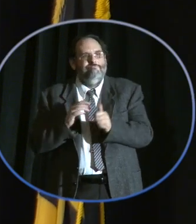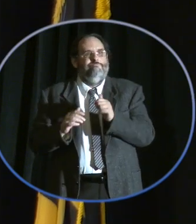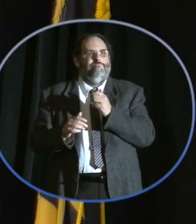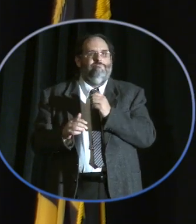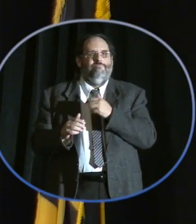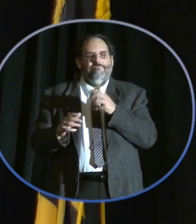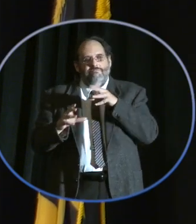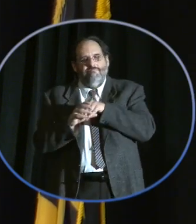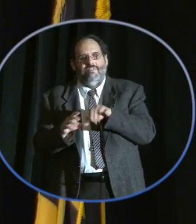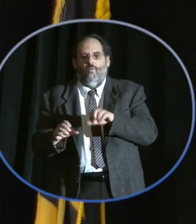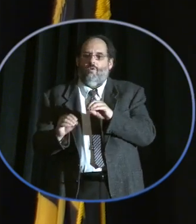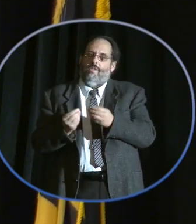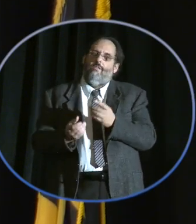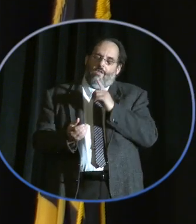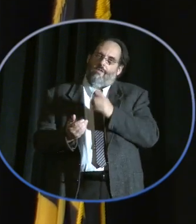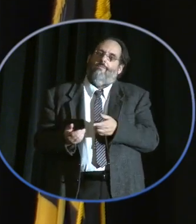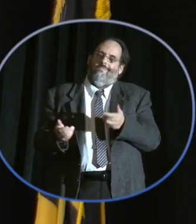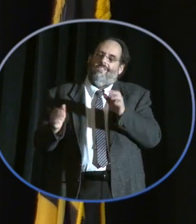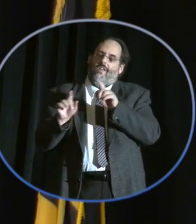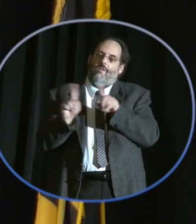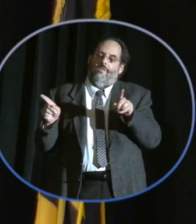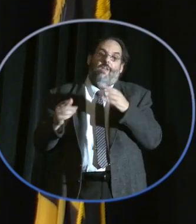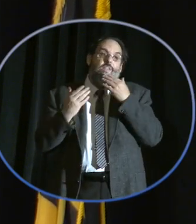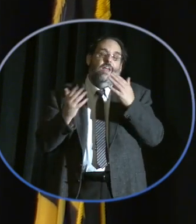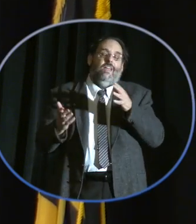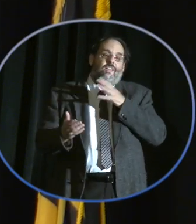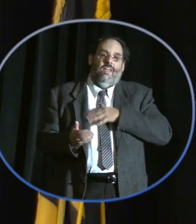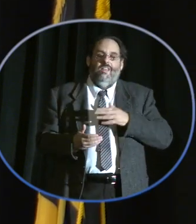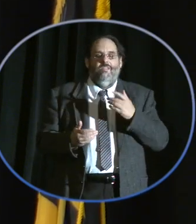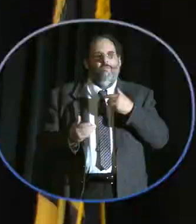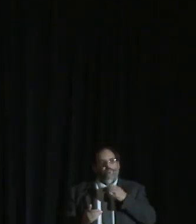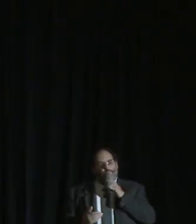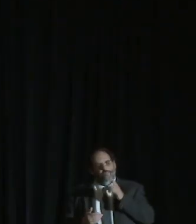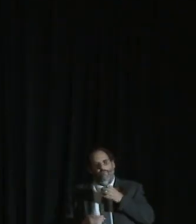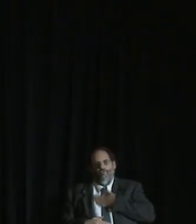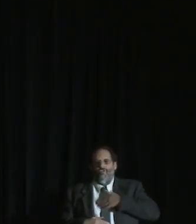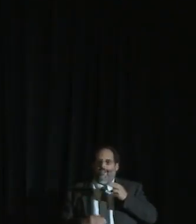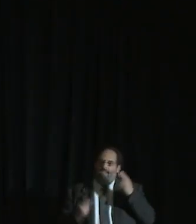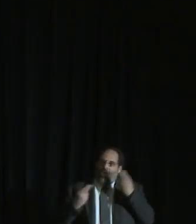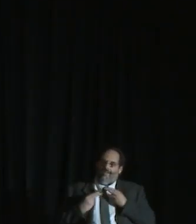So thank you, ladies. Thank you all so much, and it is truly an honor.